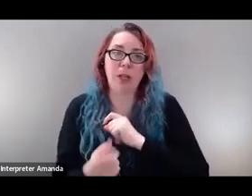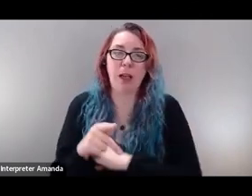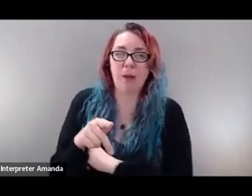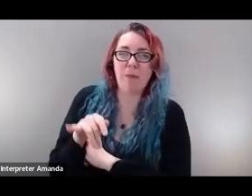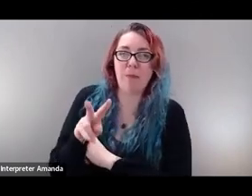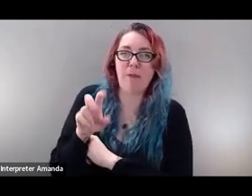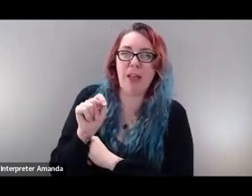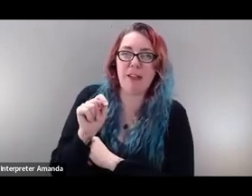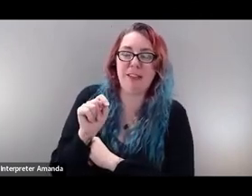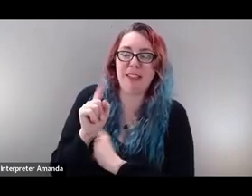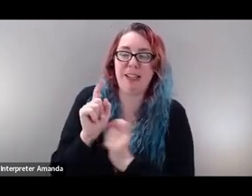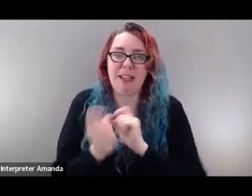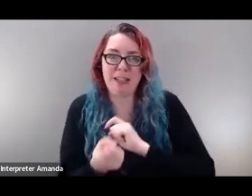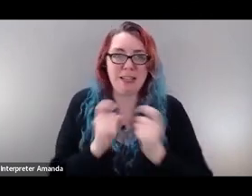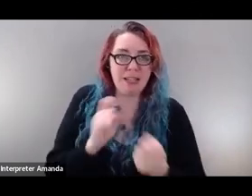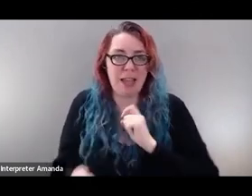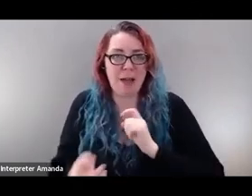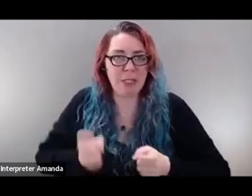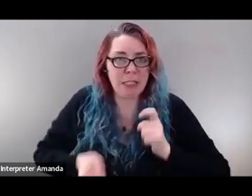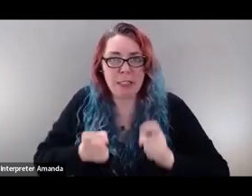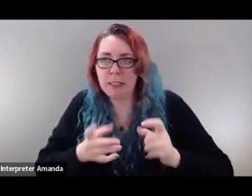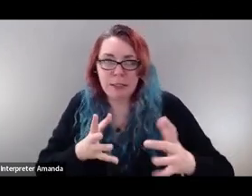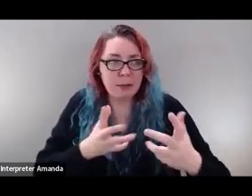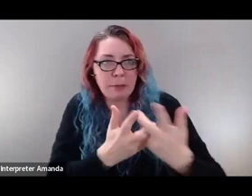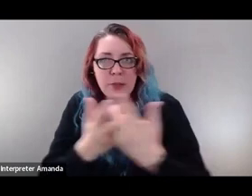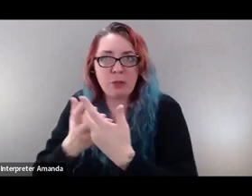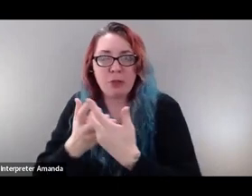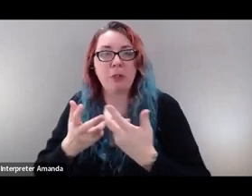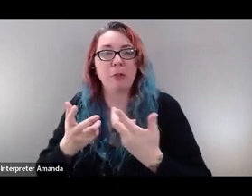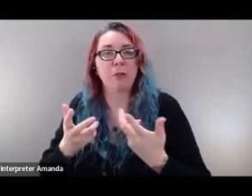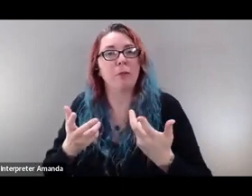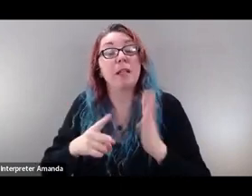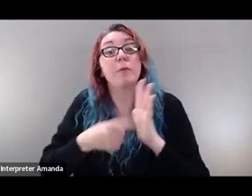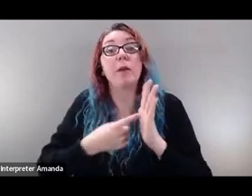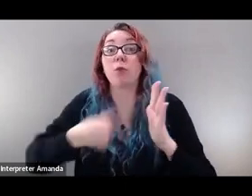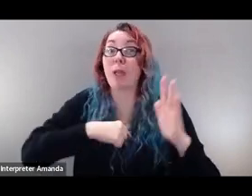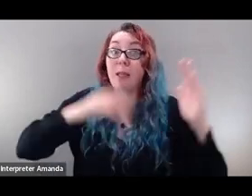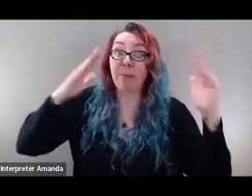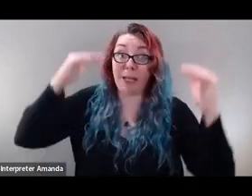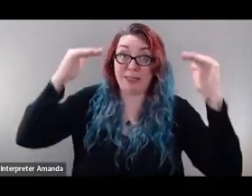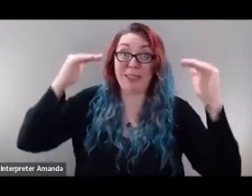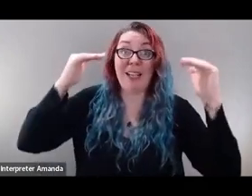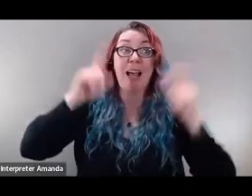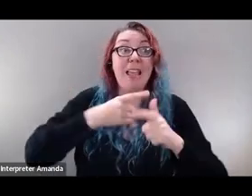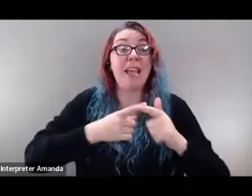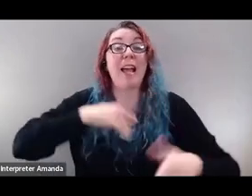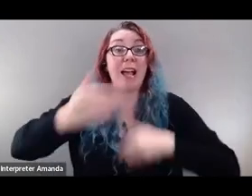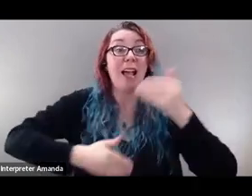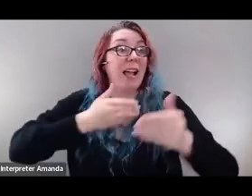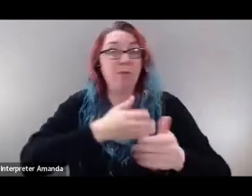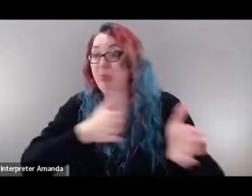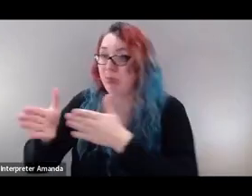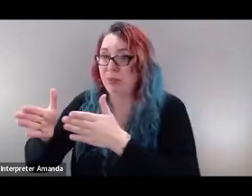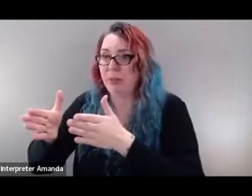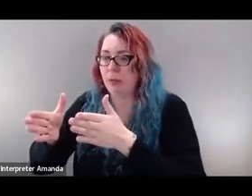know, what we thought it was in the first moment is quite different from what it ended up being. Like, for the better, it ended up really